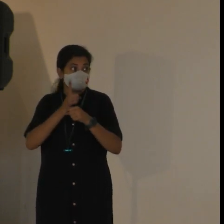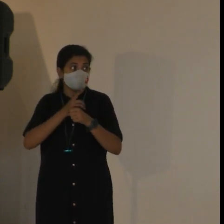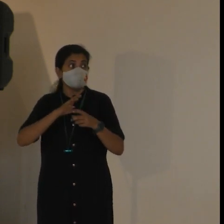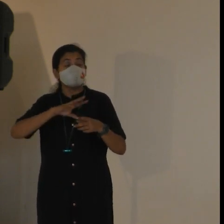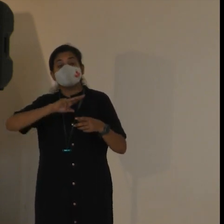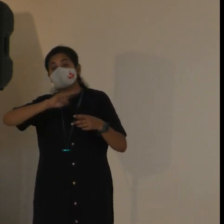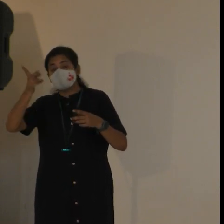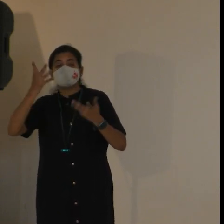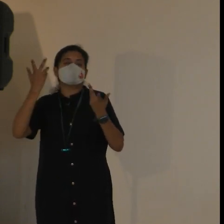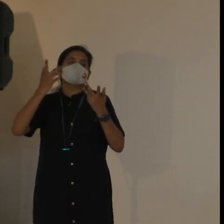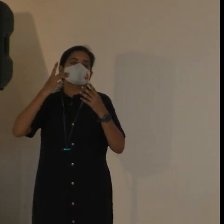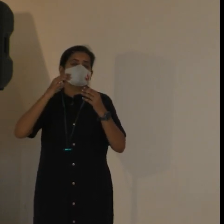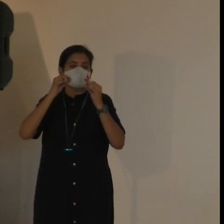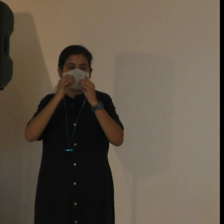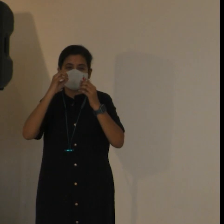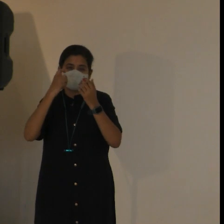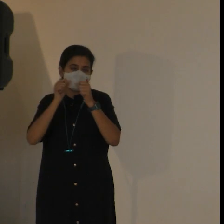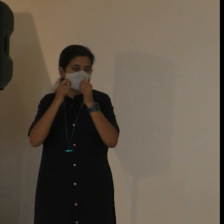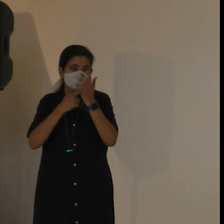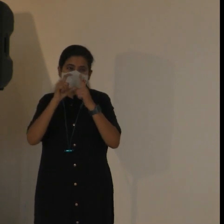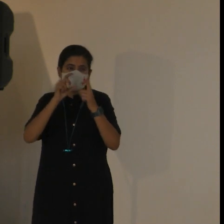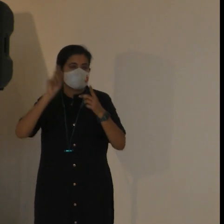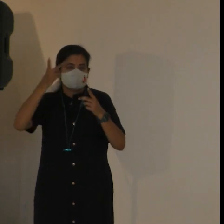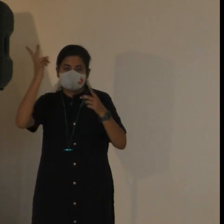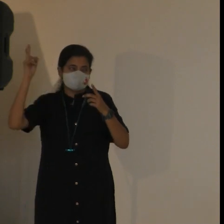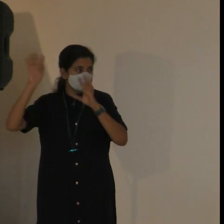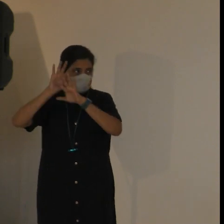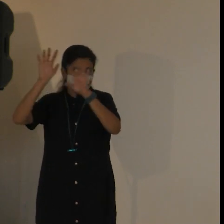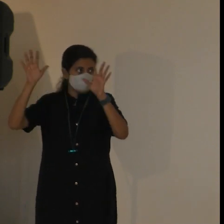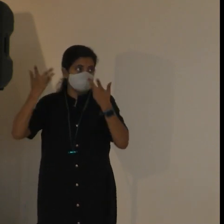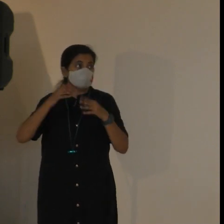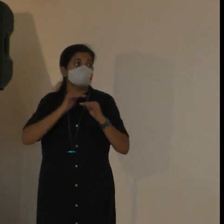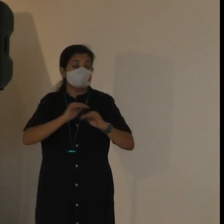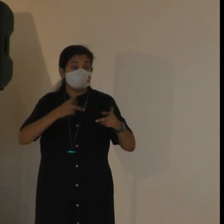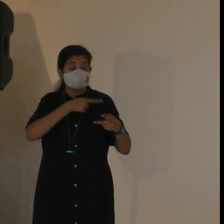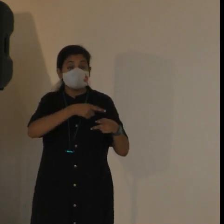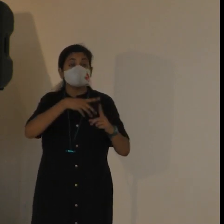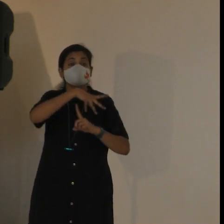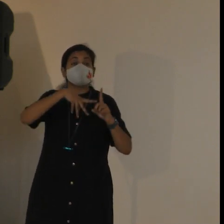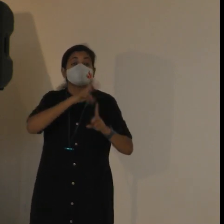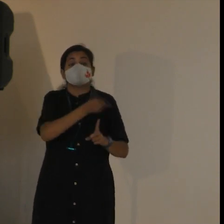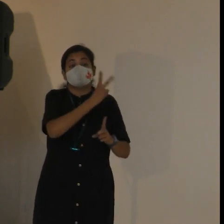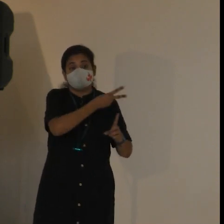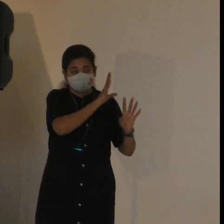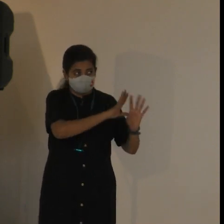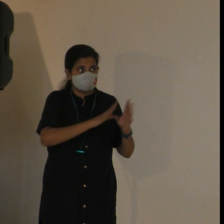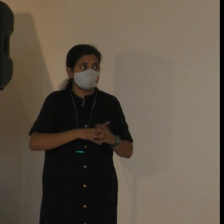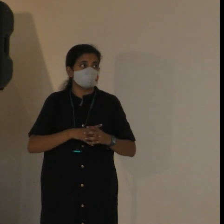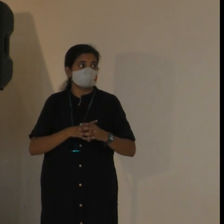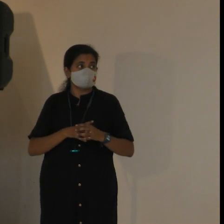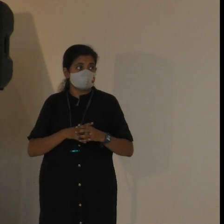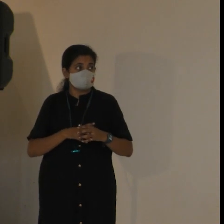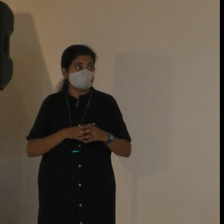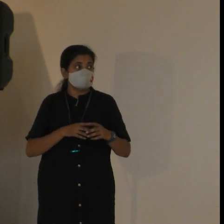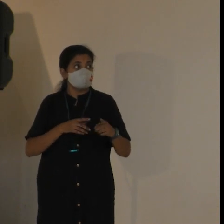boards, state boards, central boards, different ages, teaching different types of students coming from different backgrounds. And that